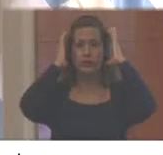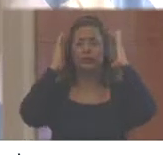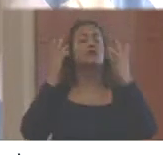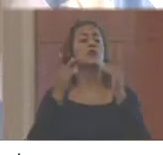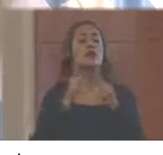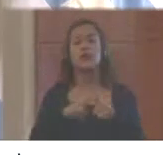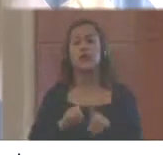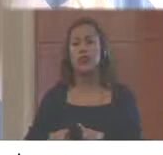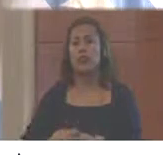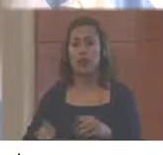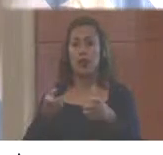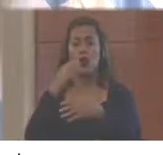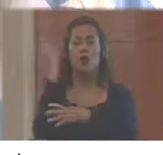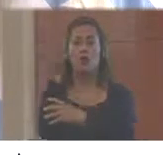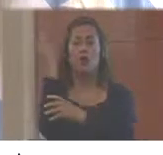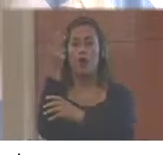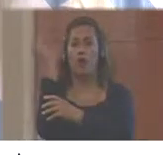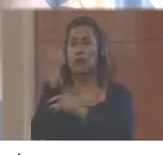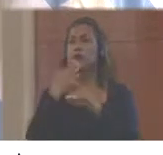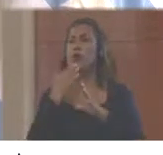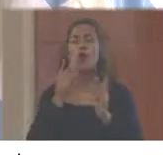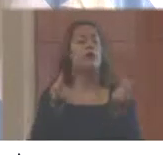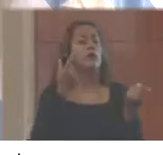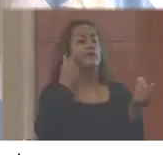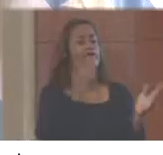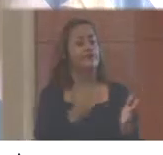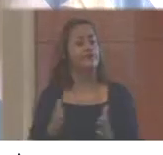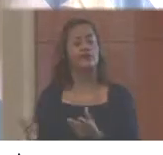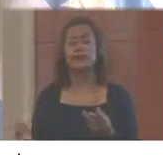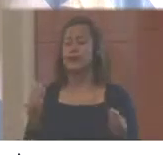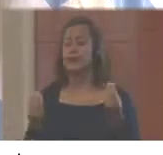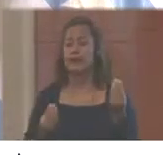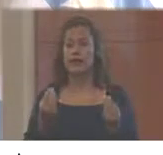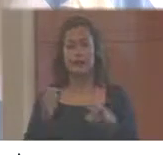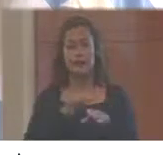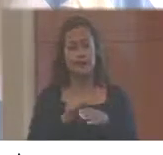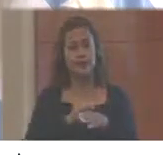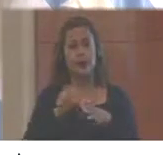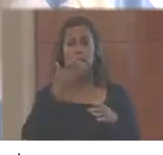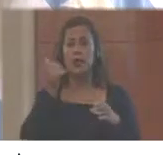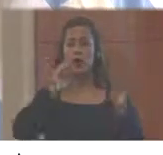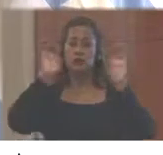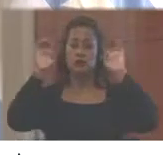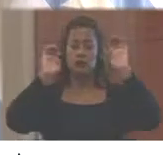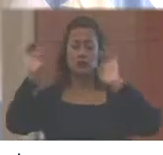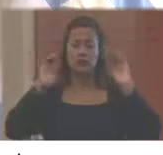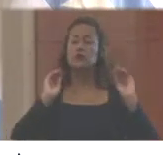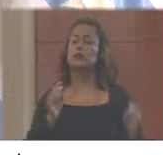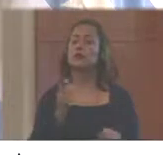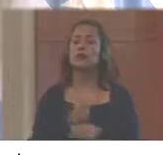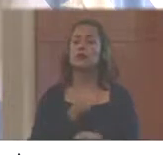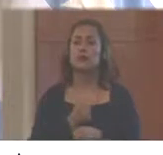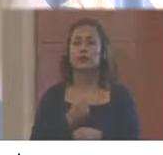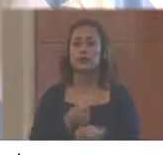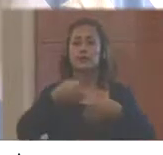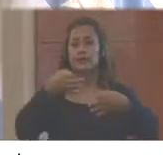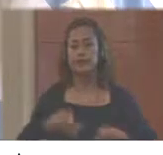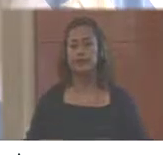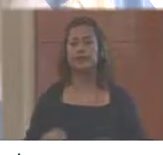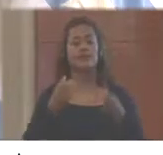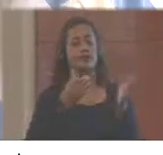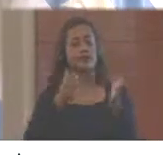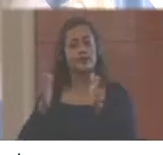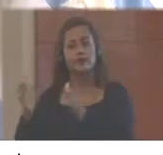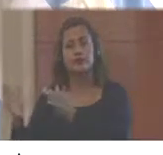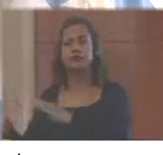disaster management based on the effective involvement of the communities, towns, cities, and parishes,